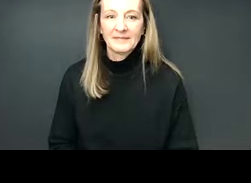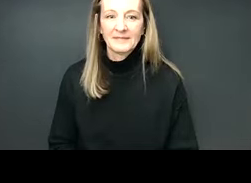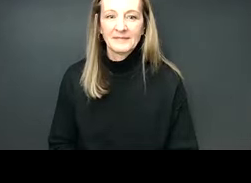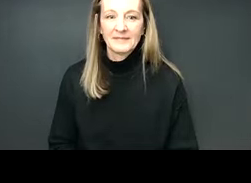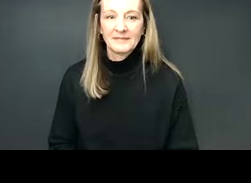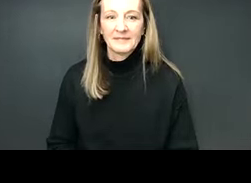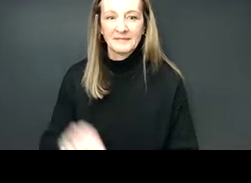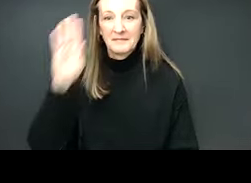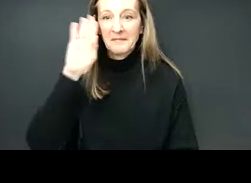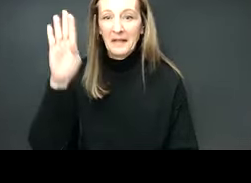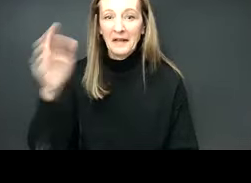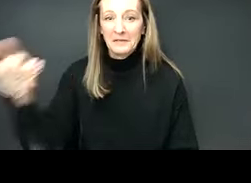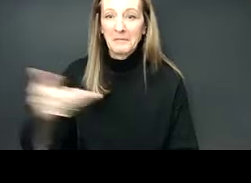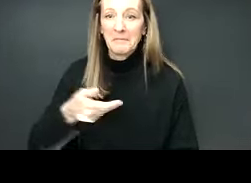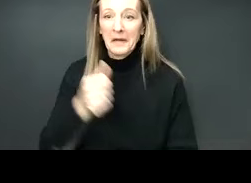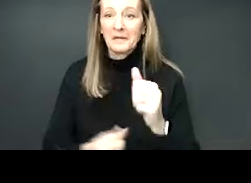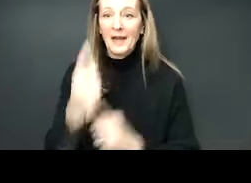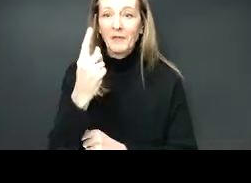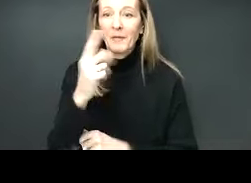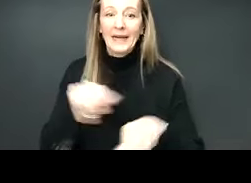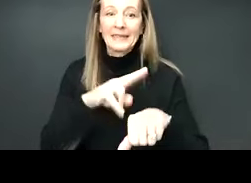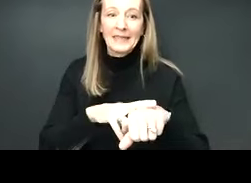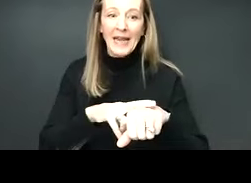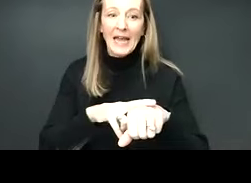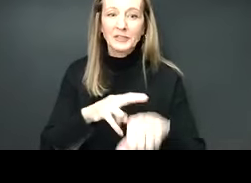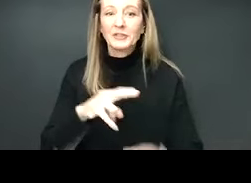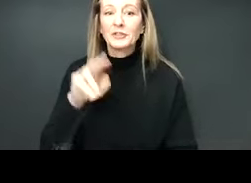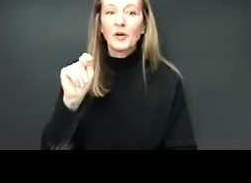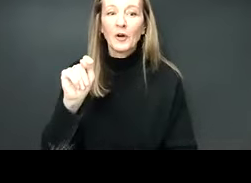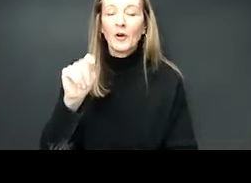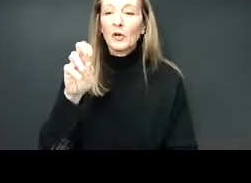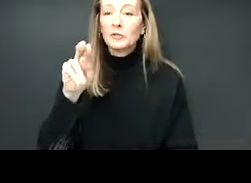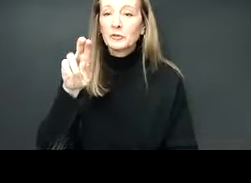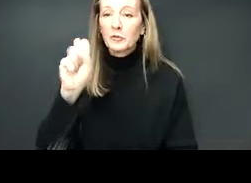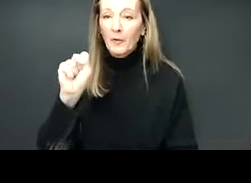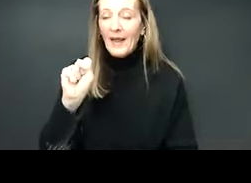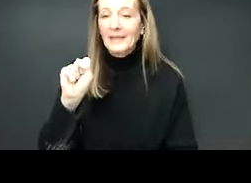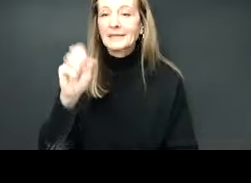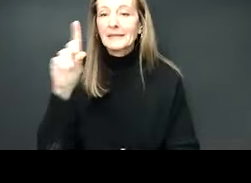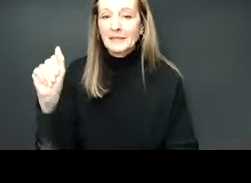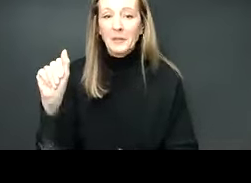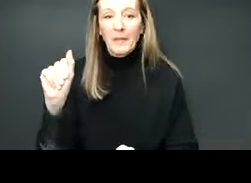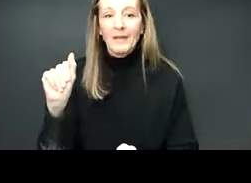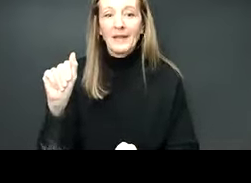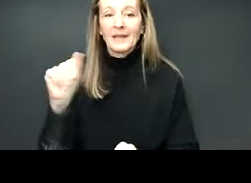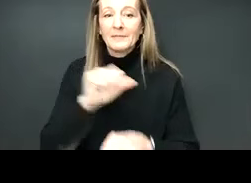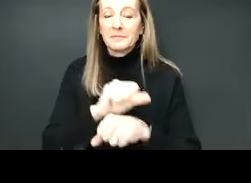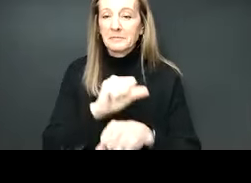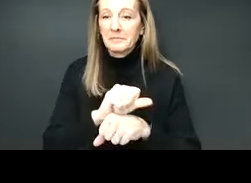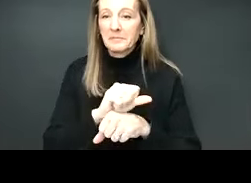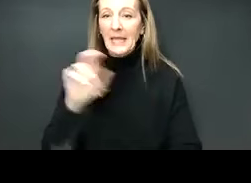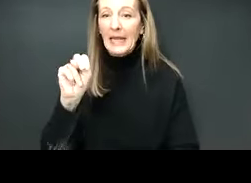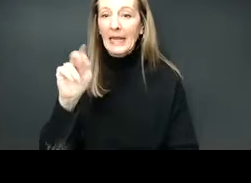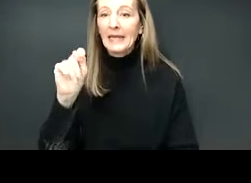Hello, and welcome everybody to the National Trends in Disability Employment, or nTIDE, Lunch and Learn